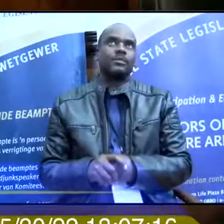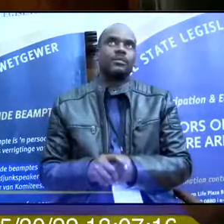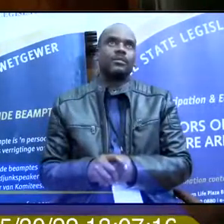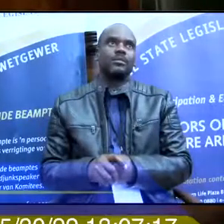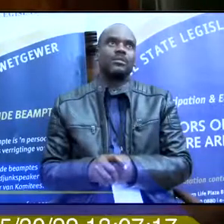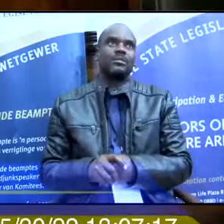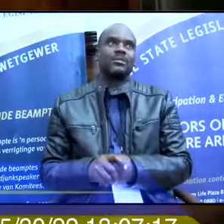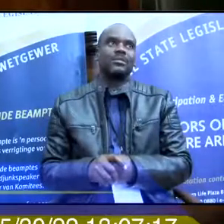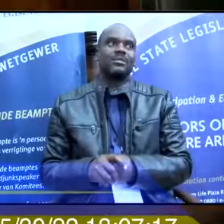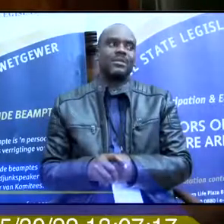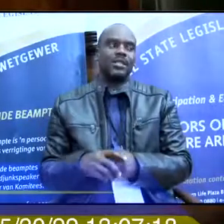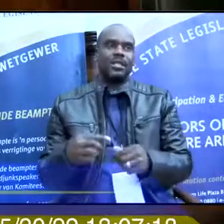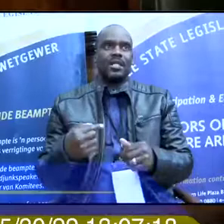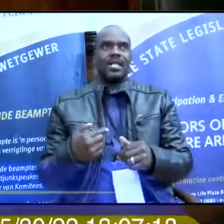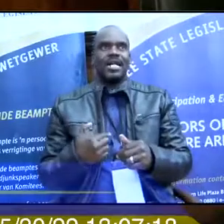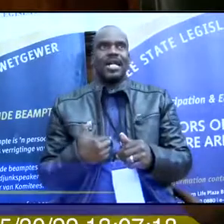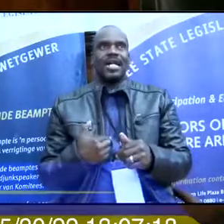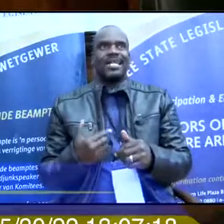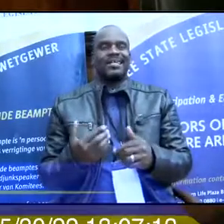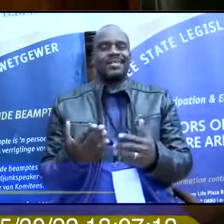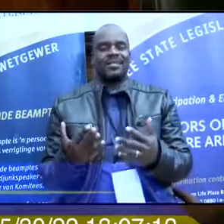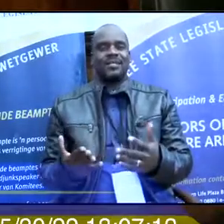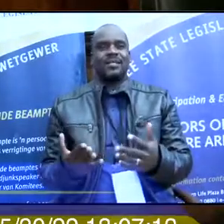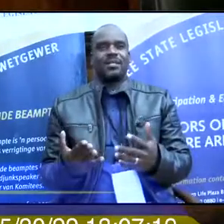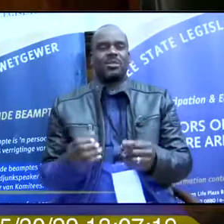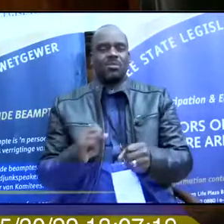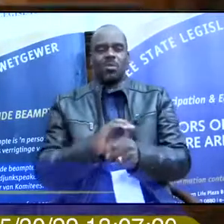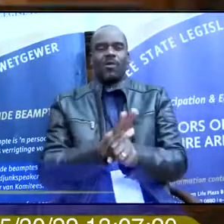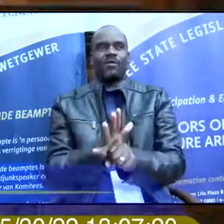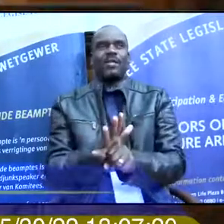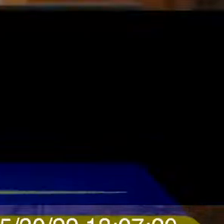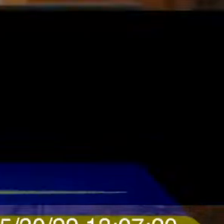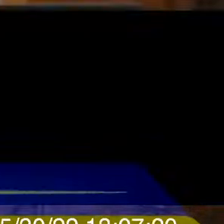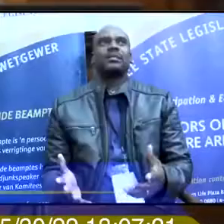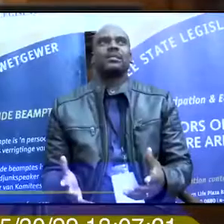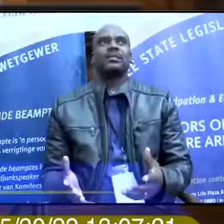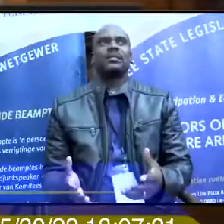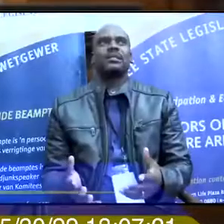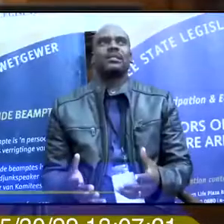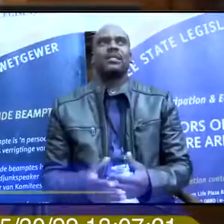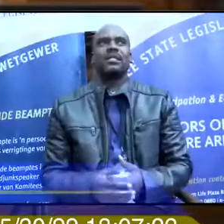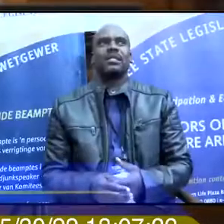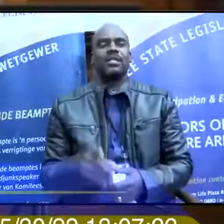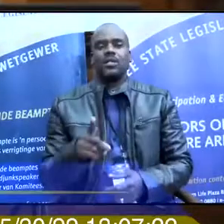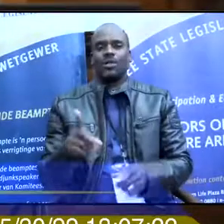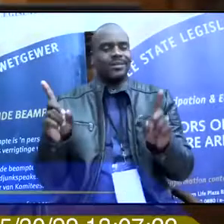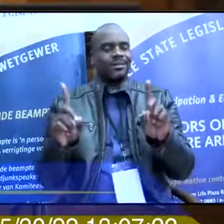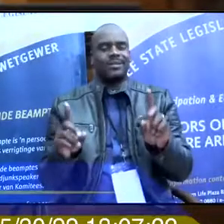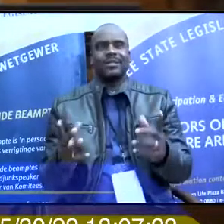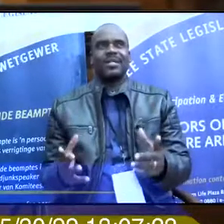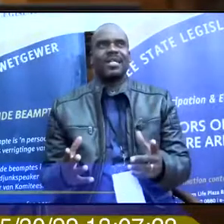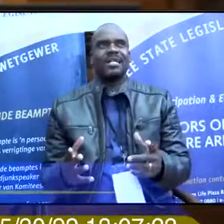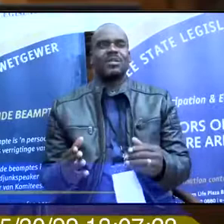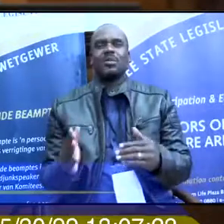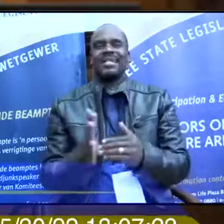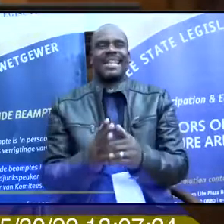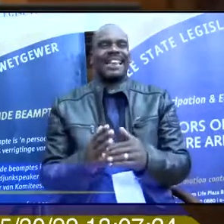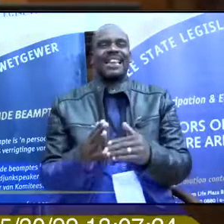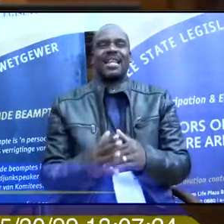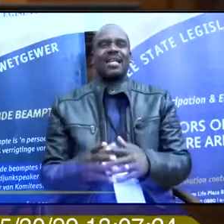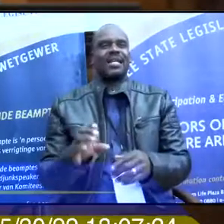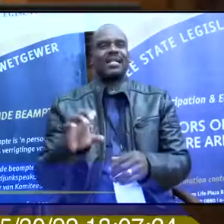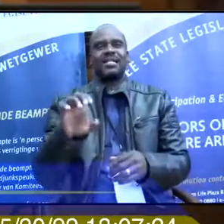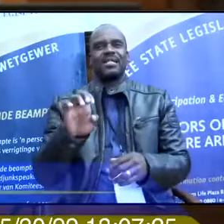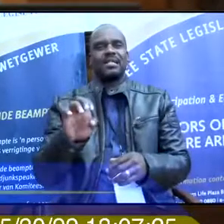let me just mention the major impacts of corvette 19 experienced there was a deadline in the gdp